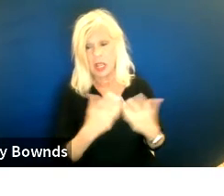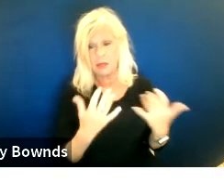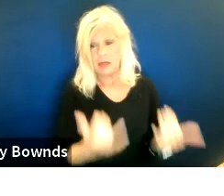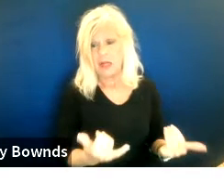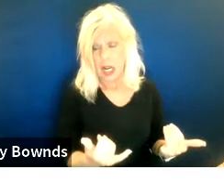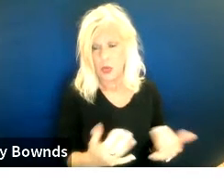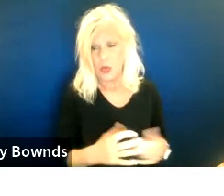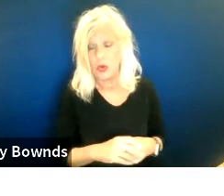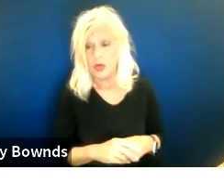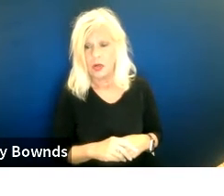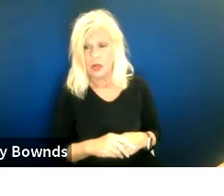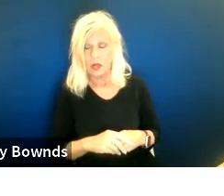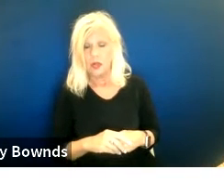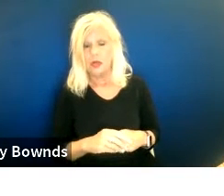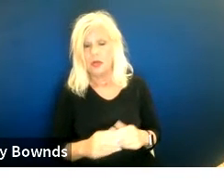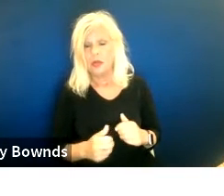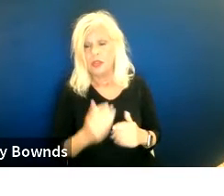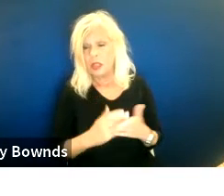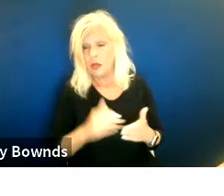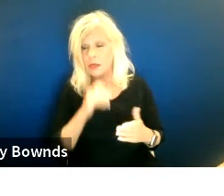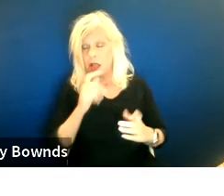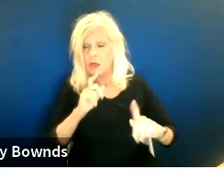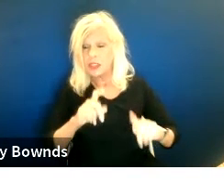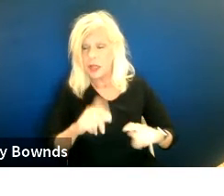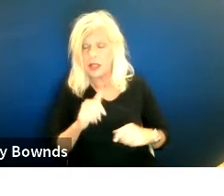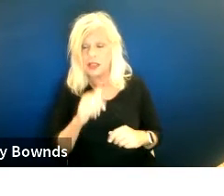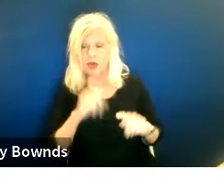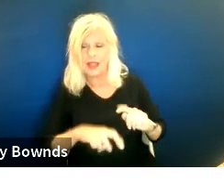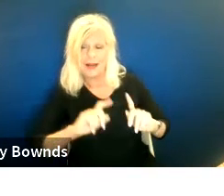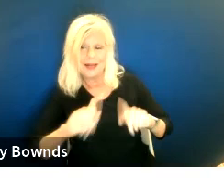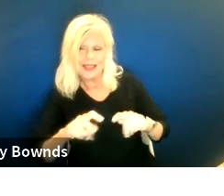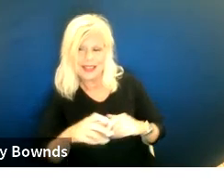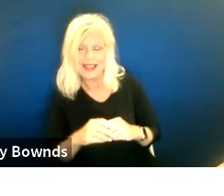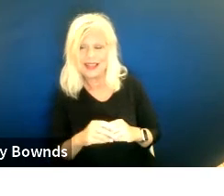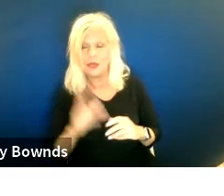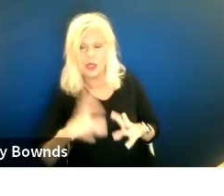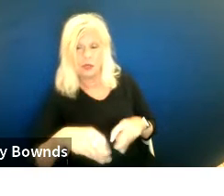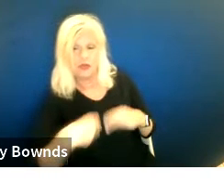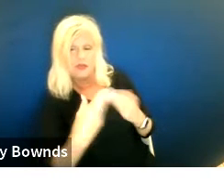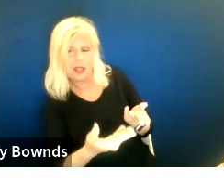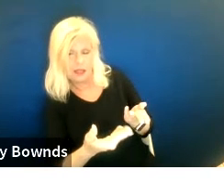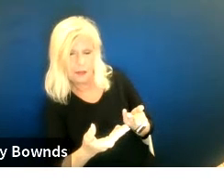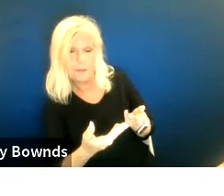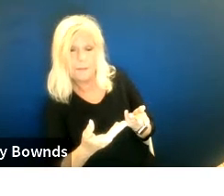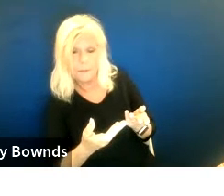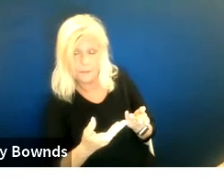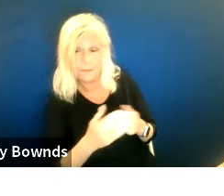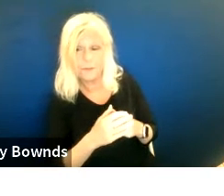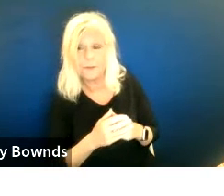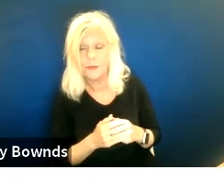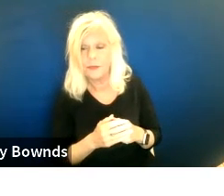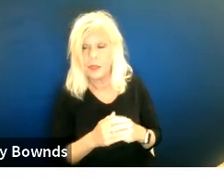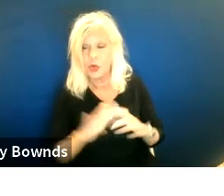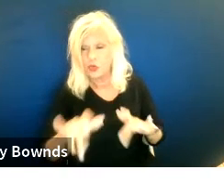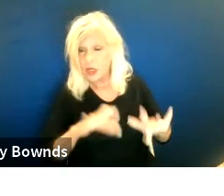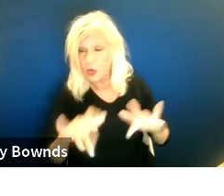not responsive or those who are not able to attend, we are providing them pre-recorded videos as